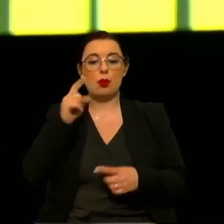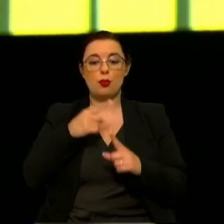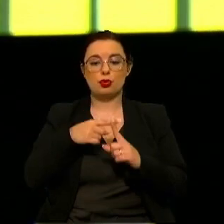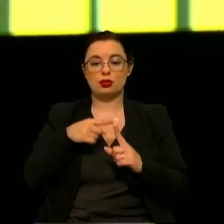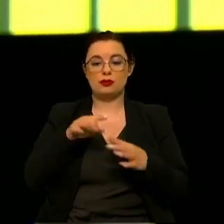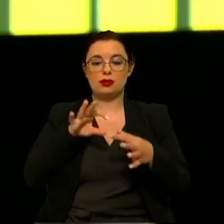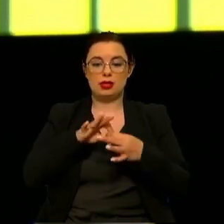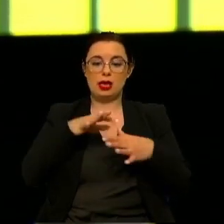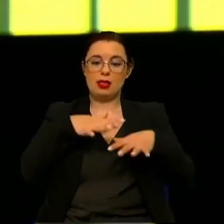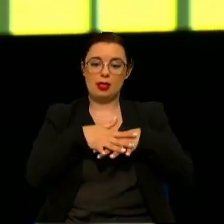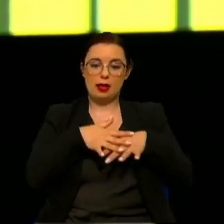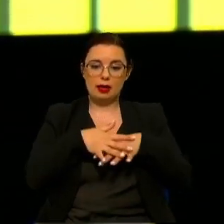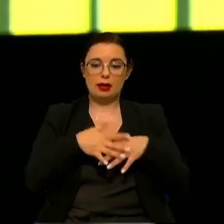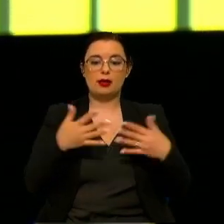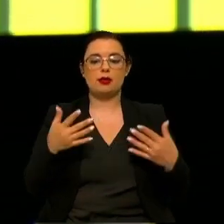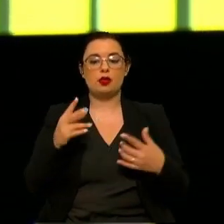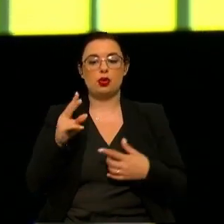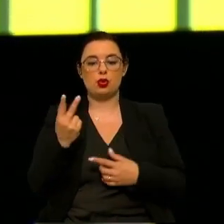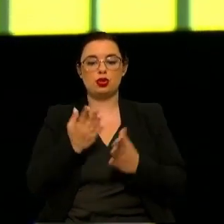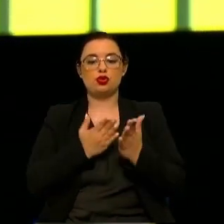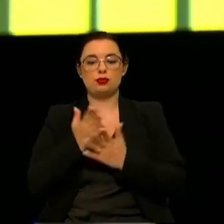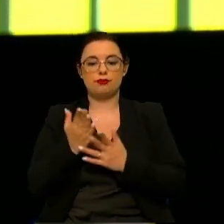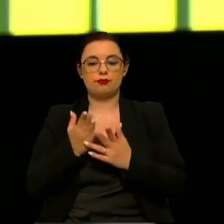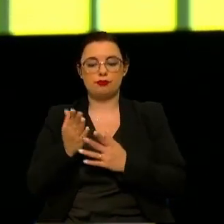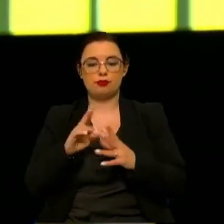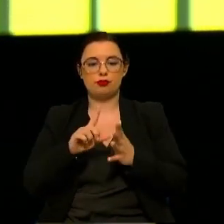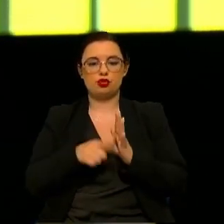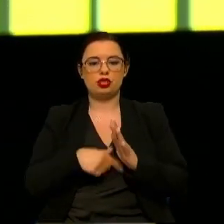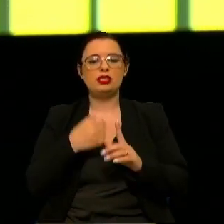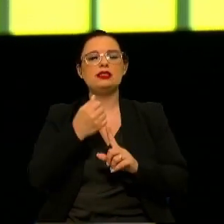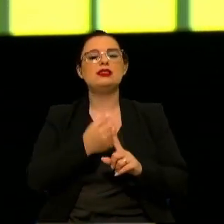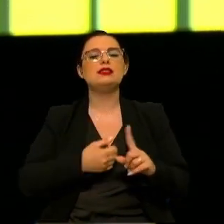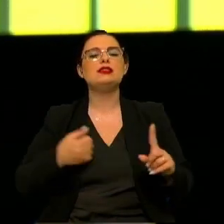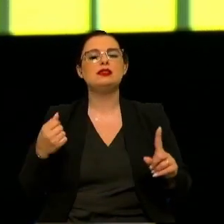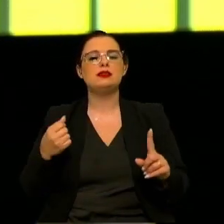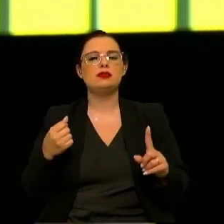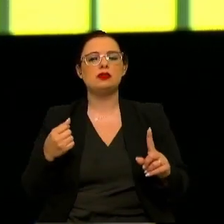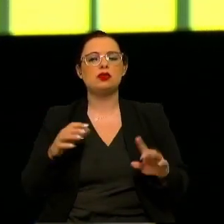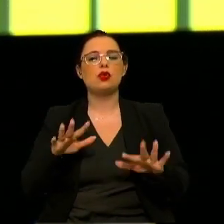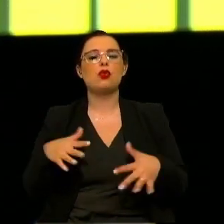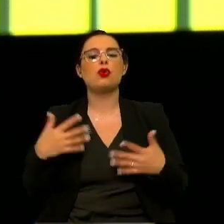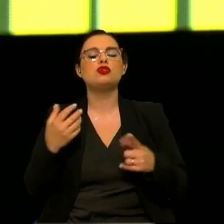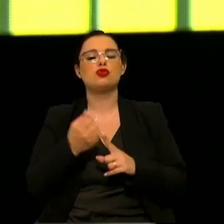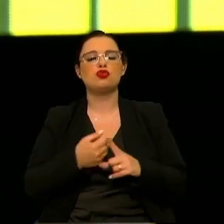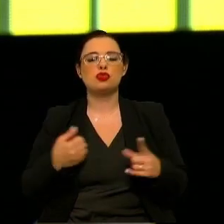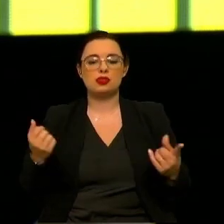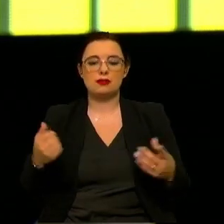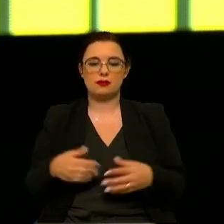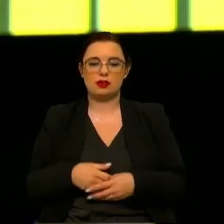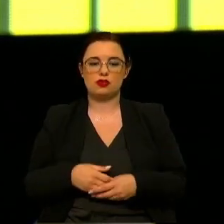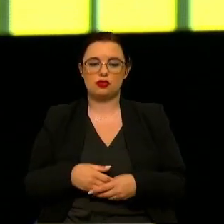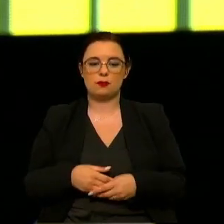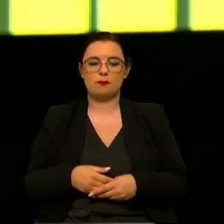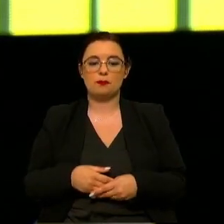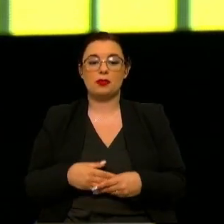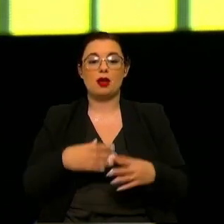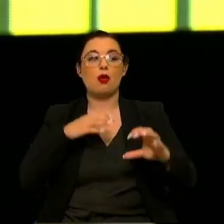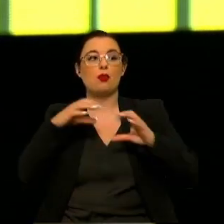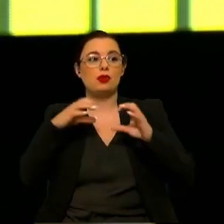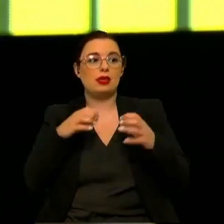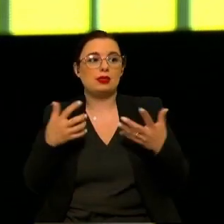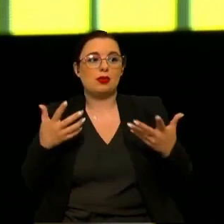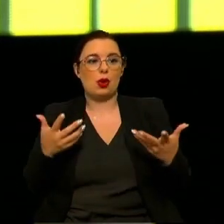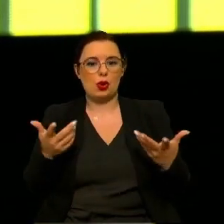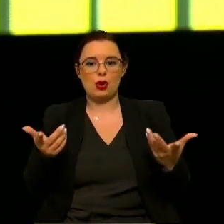Good. Since we've heard very positive aspects, what are the challenges that lie